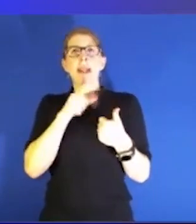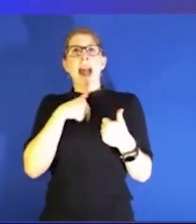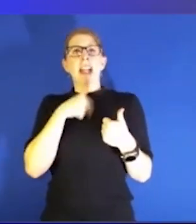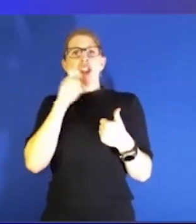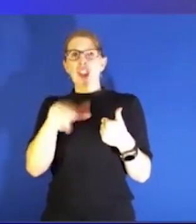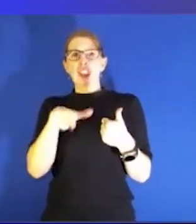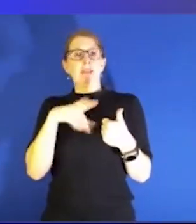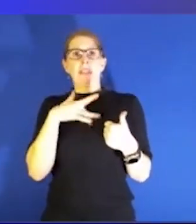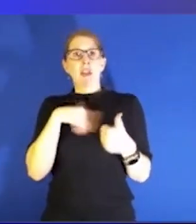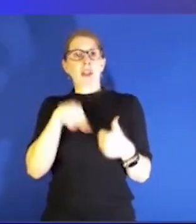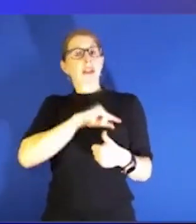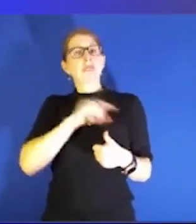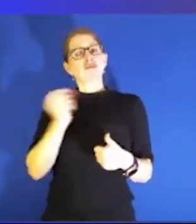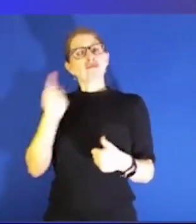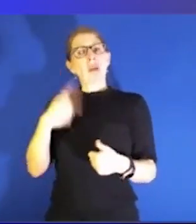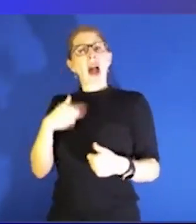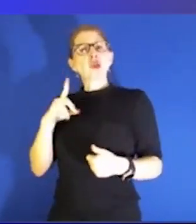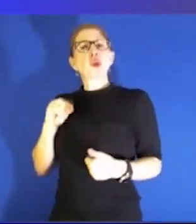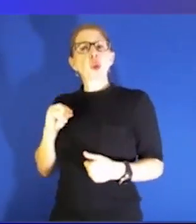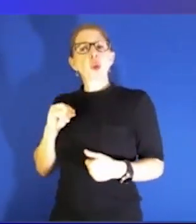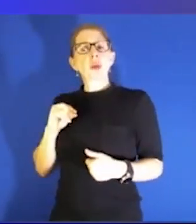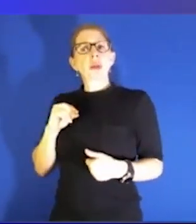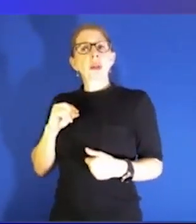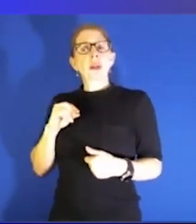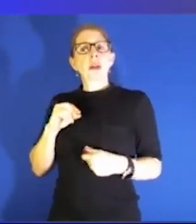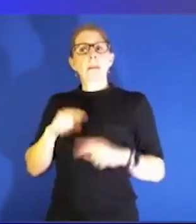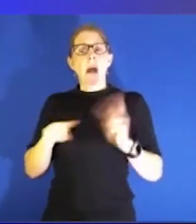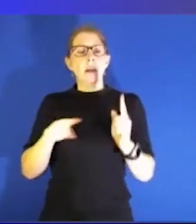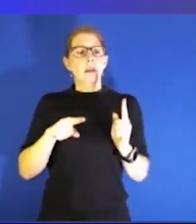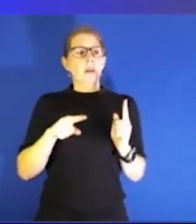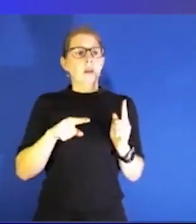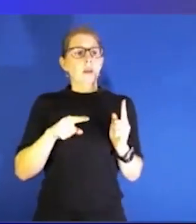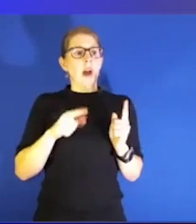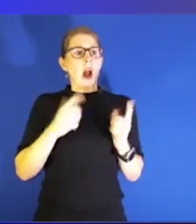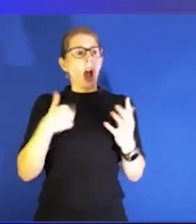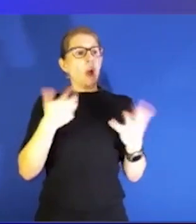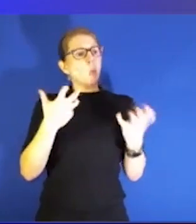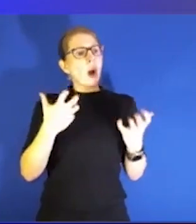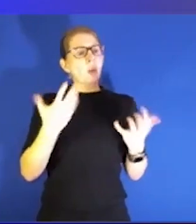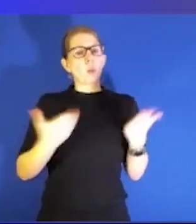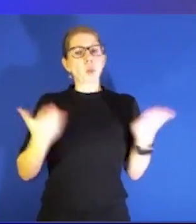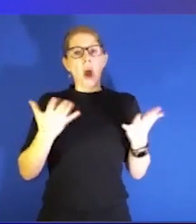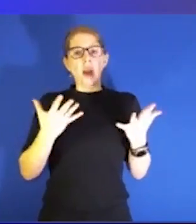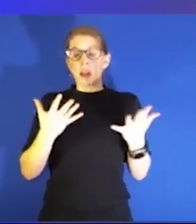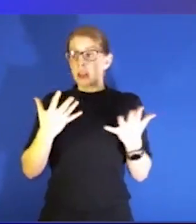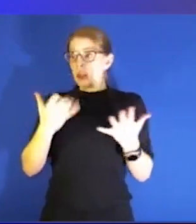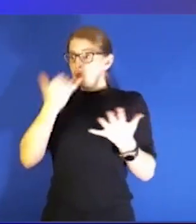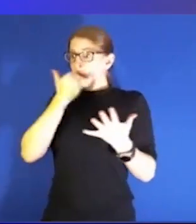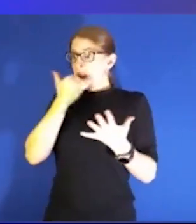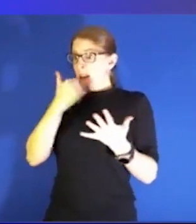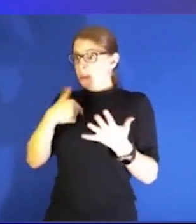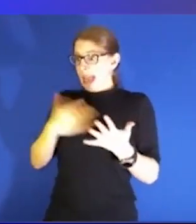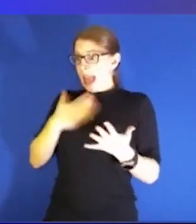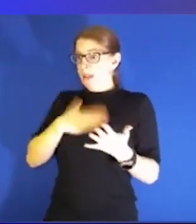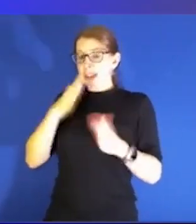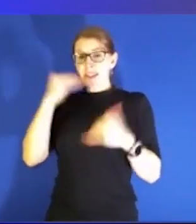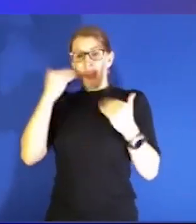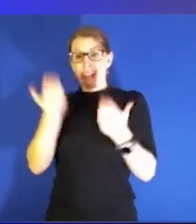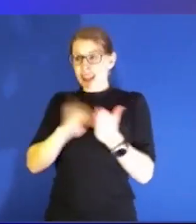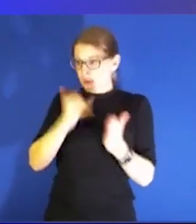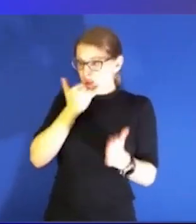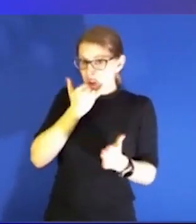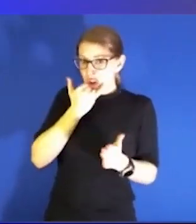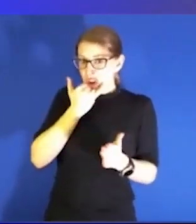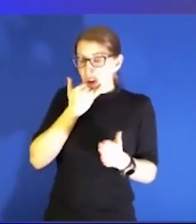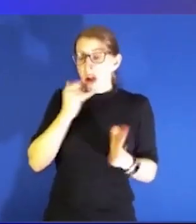do. So then you get to say, all right, what do I want? Is it wrong to want to be happy? Is it wrong to smile again? Hopefully you're telling